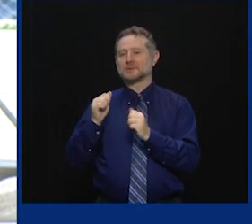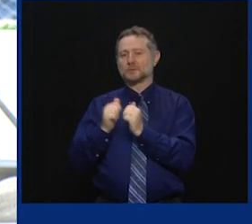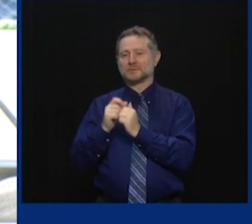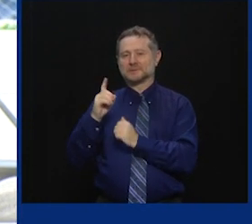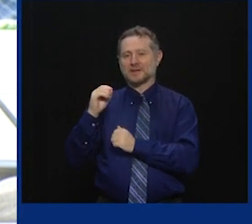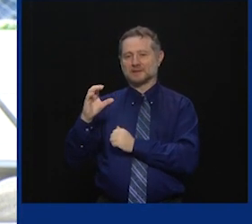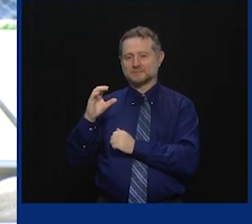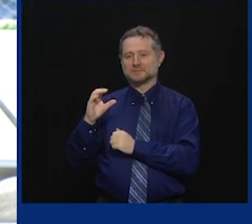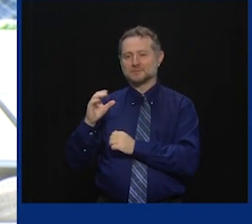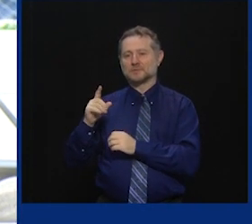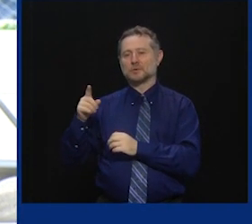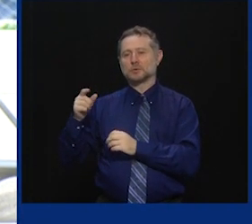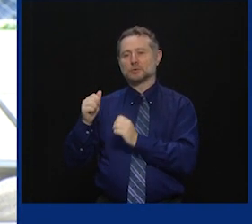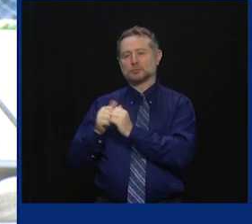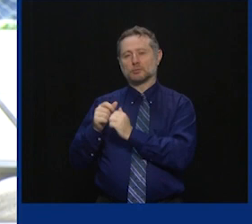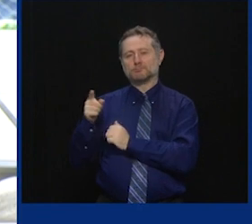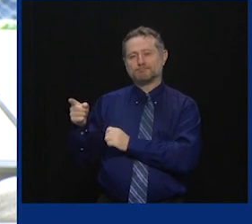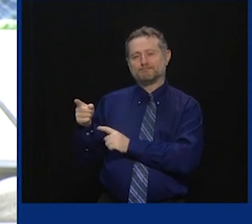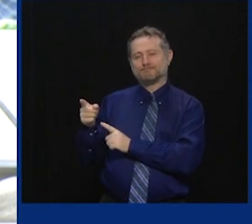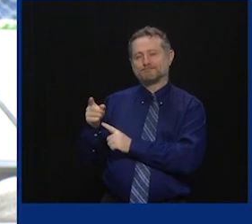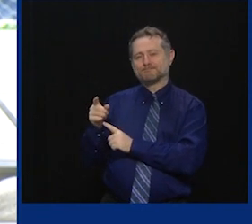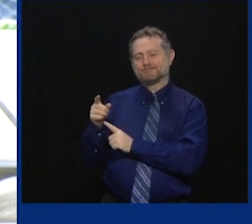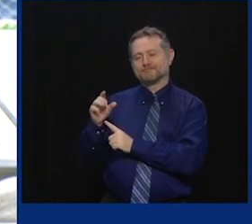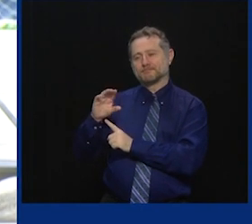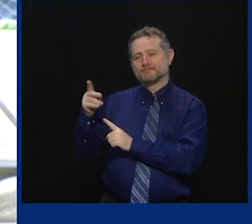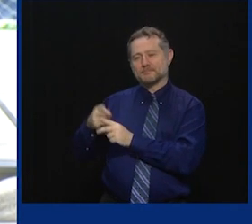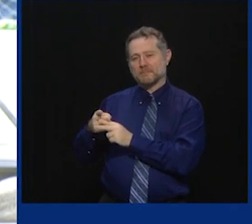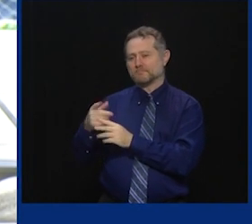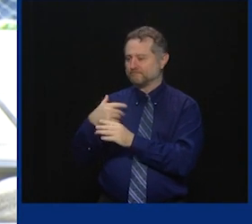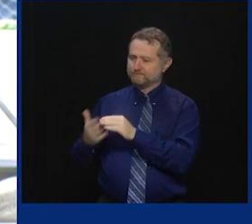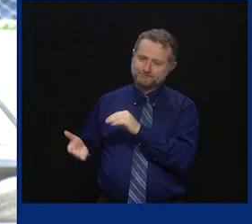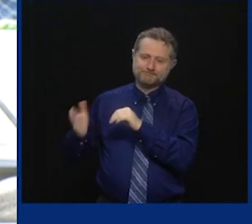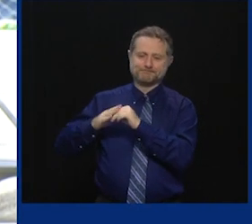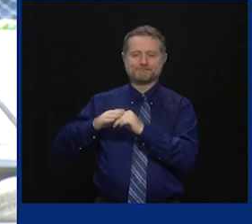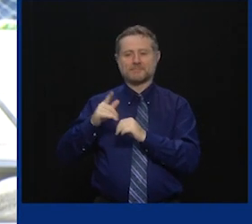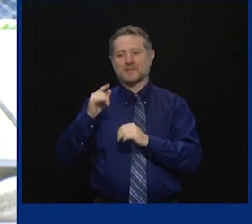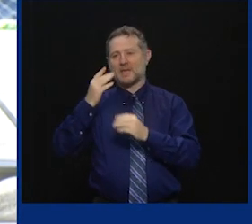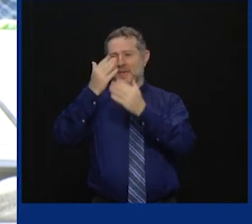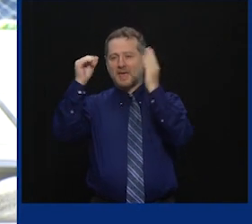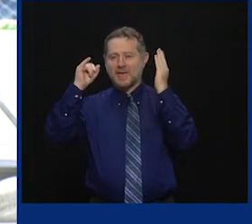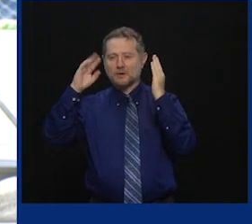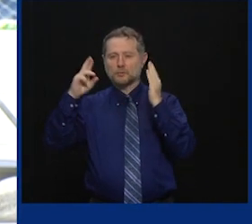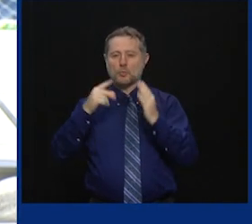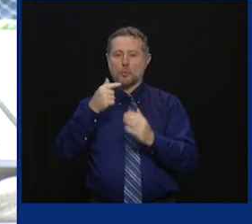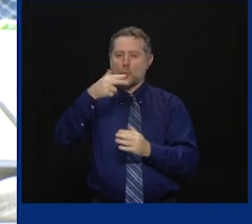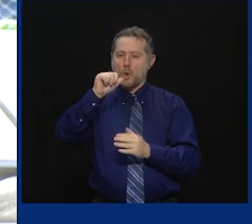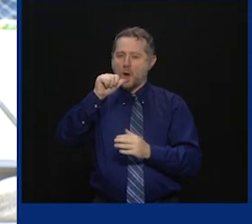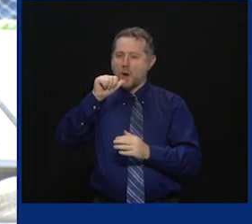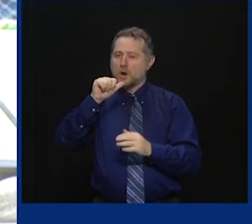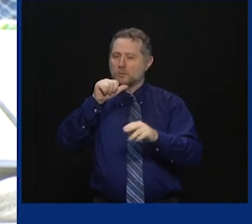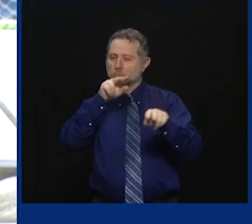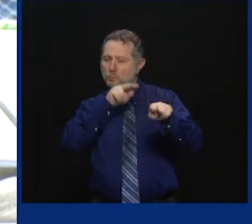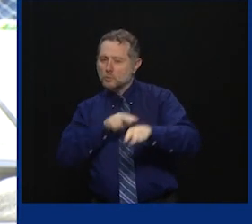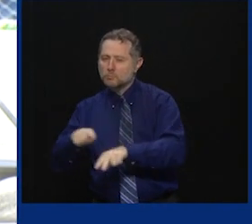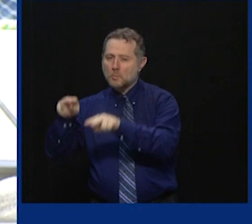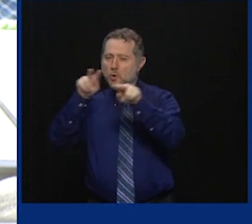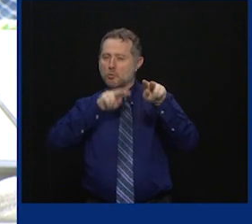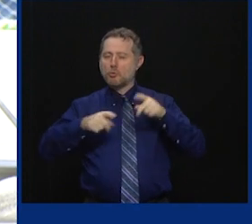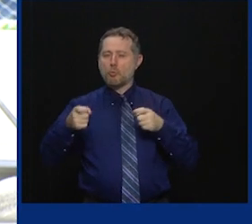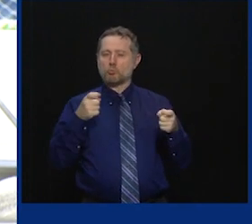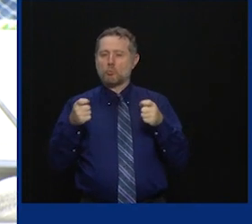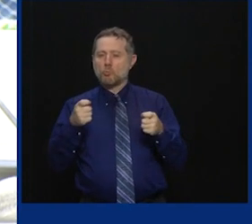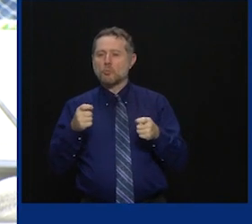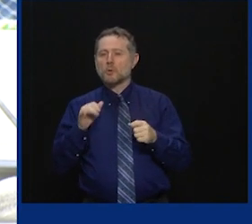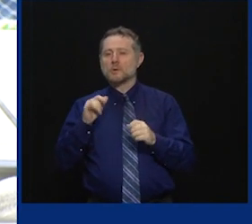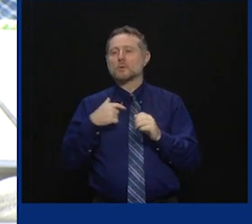expansive air quality monitoring effort, first of a kind. And we're going to work with our Climate Justice Working Group, and it's a